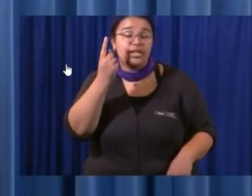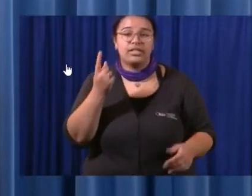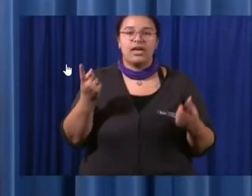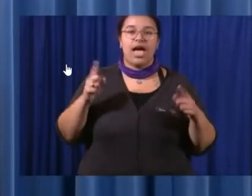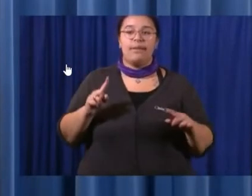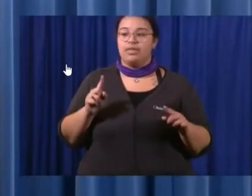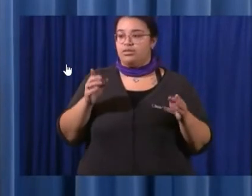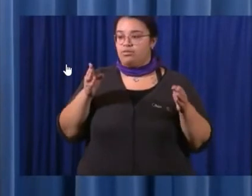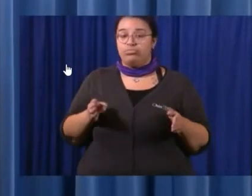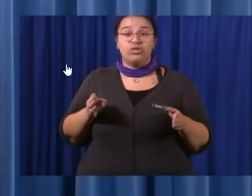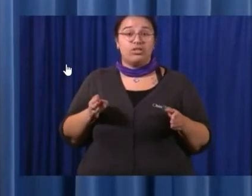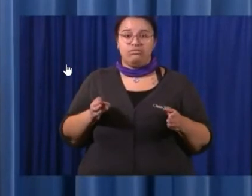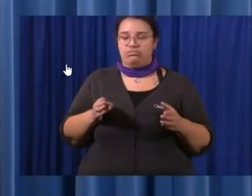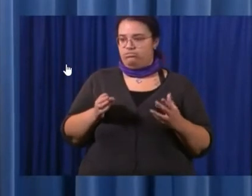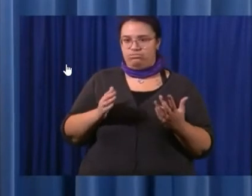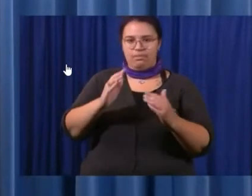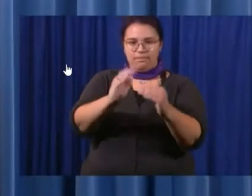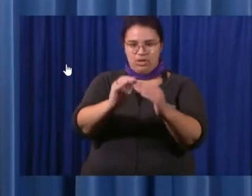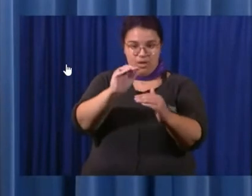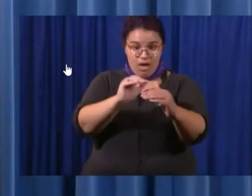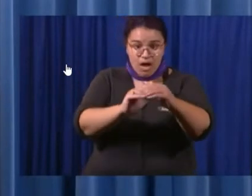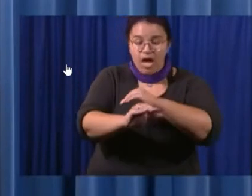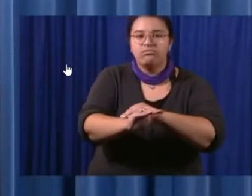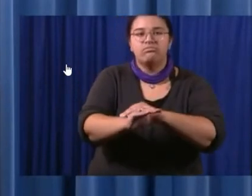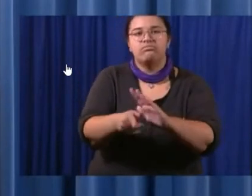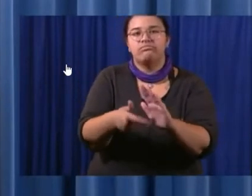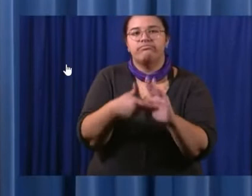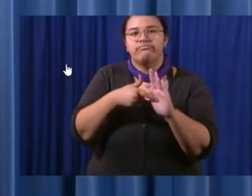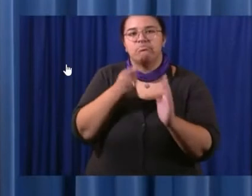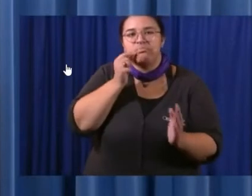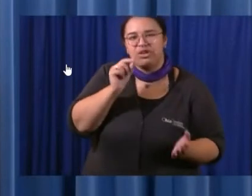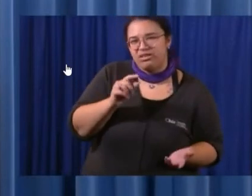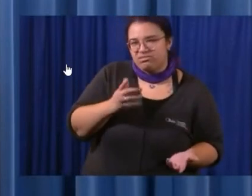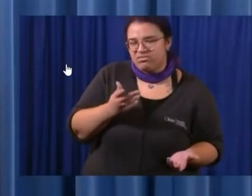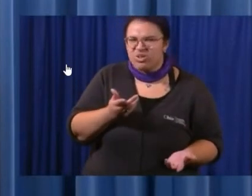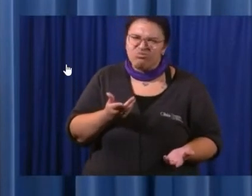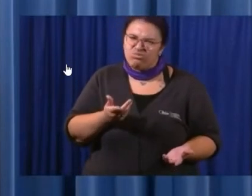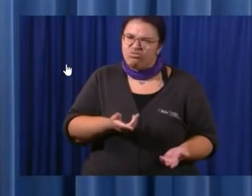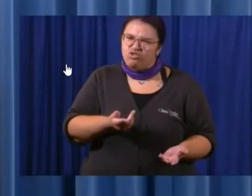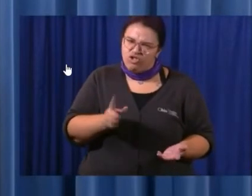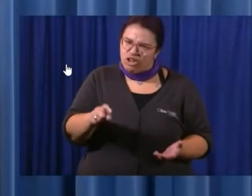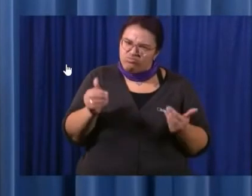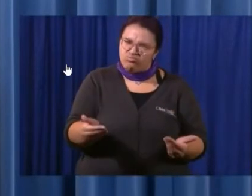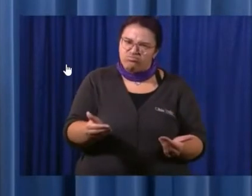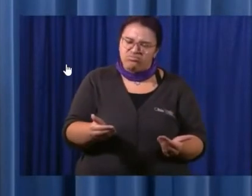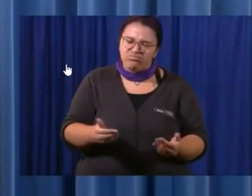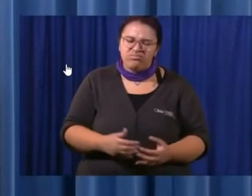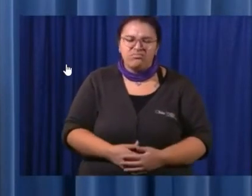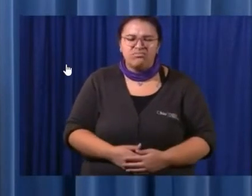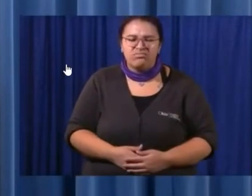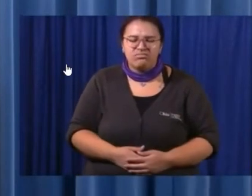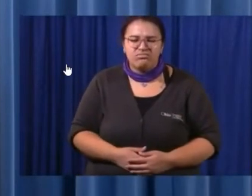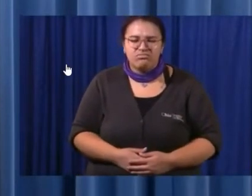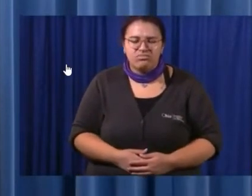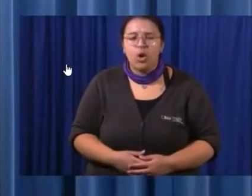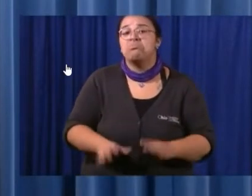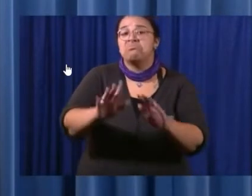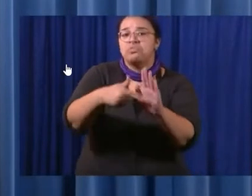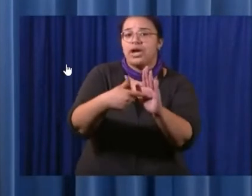building, and they should follow that. Most our orders, for